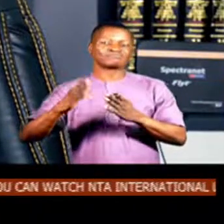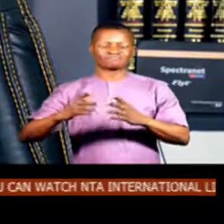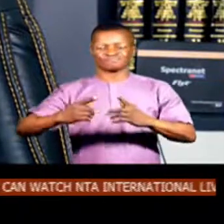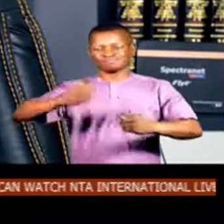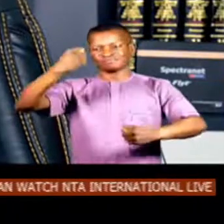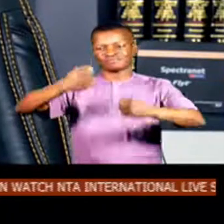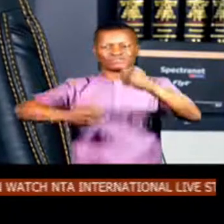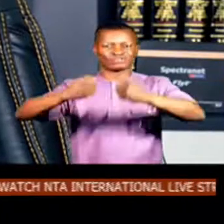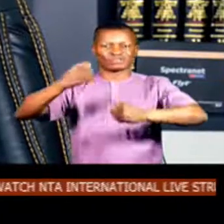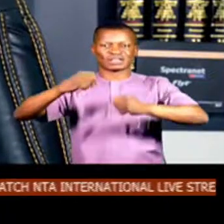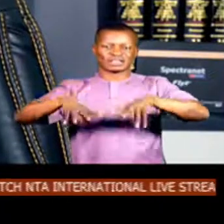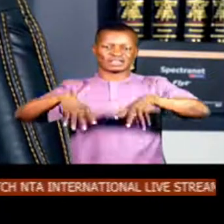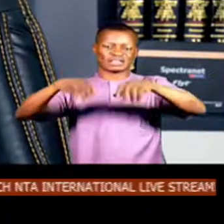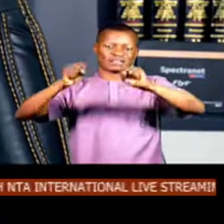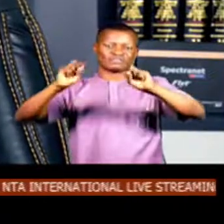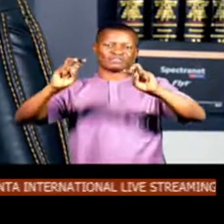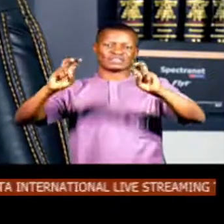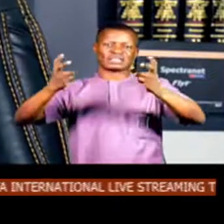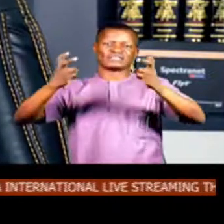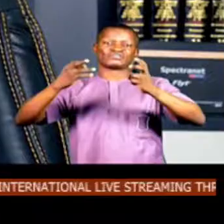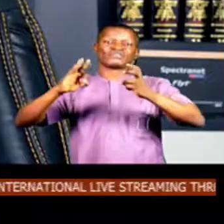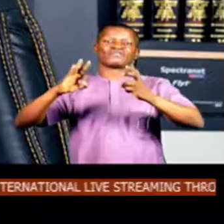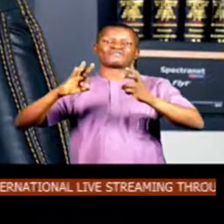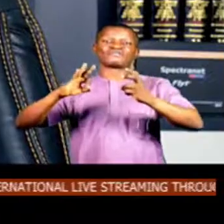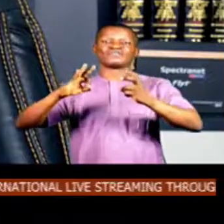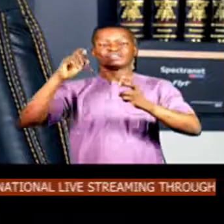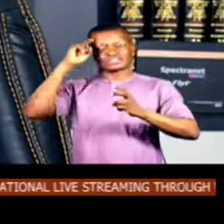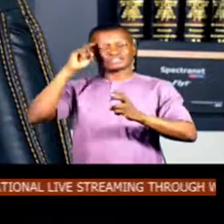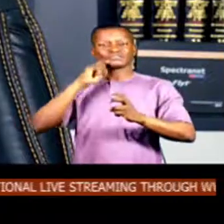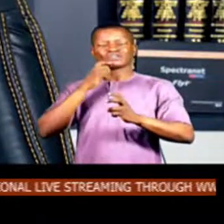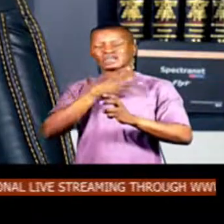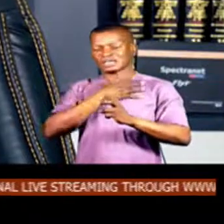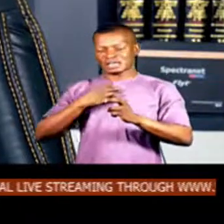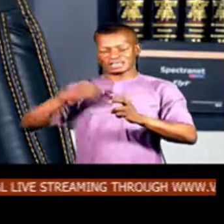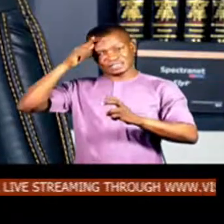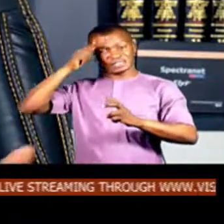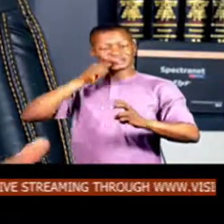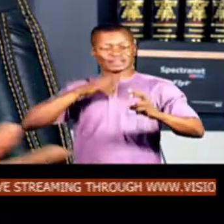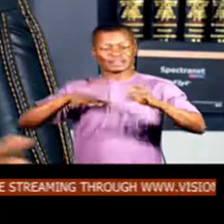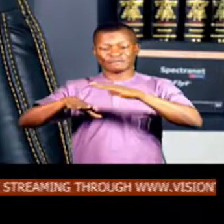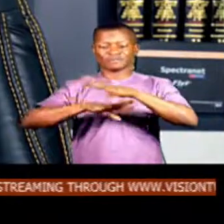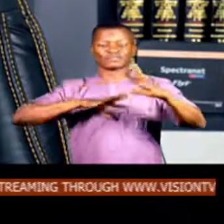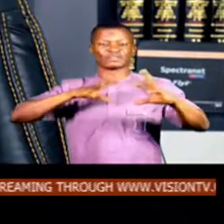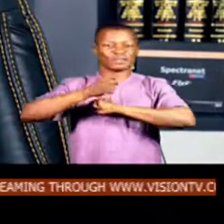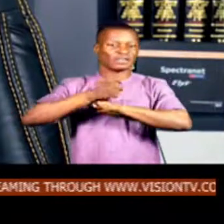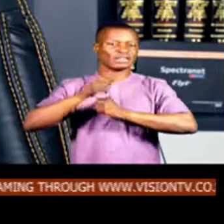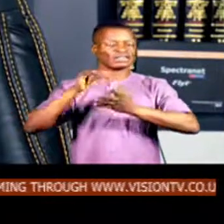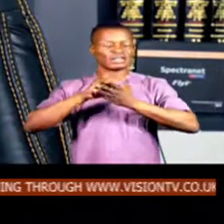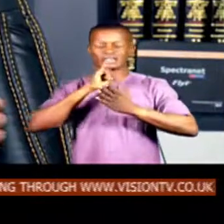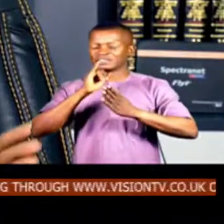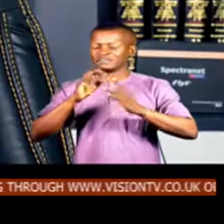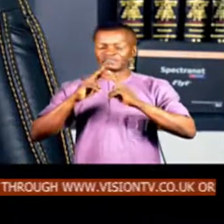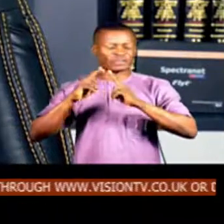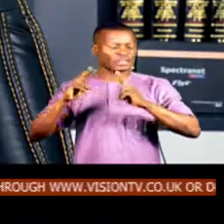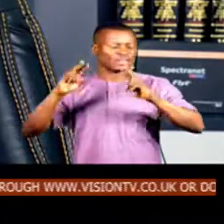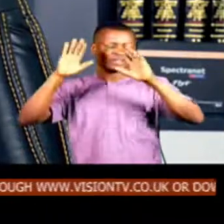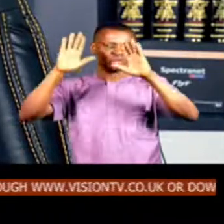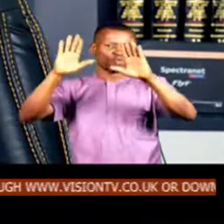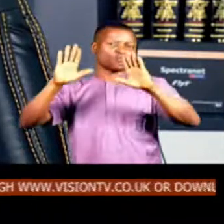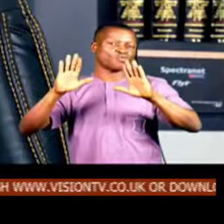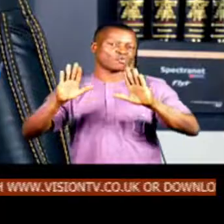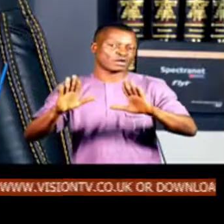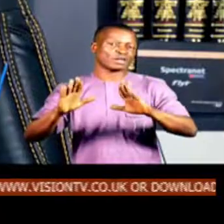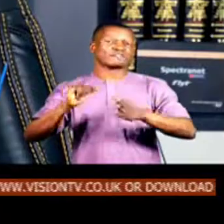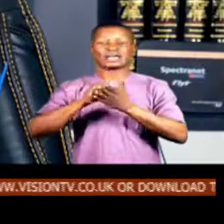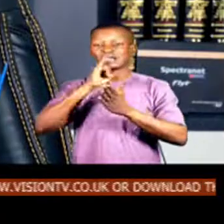that will try sexual and gender-based violence cases in the FCT, which is a very fantastic and